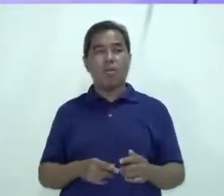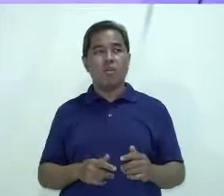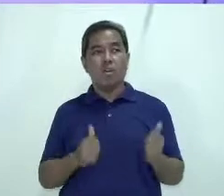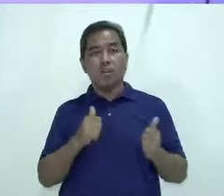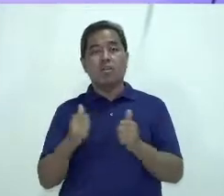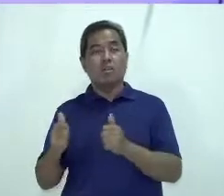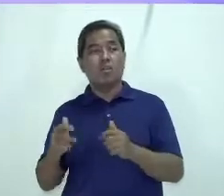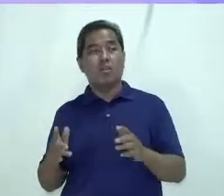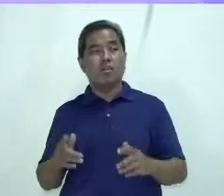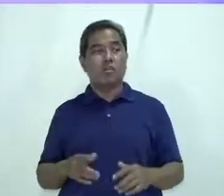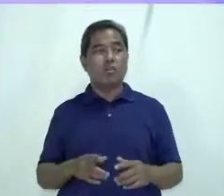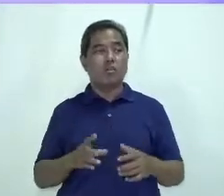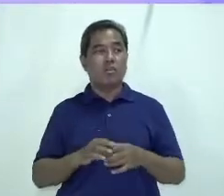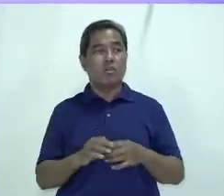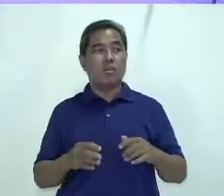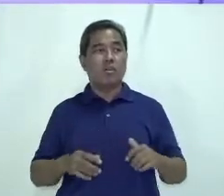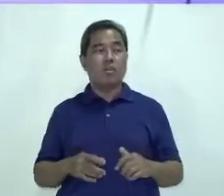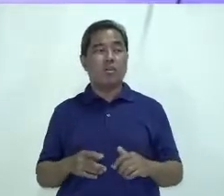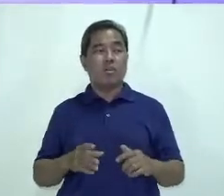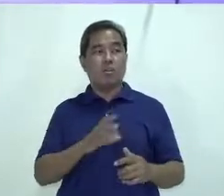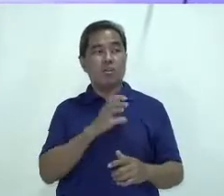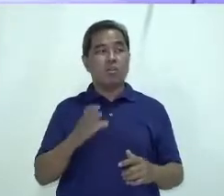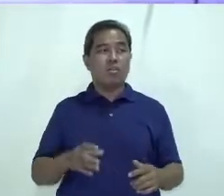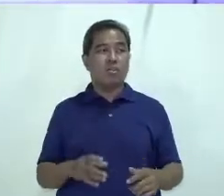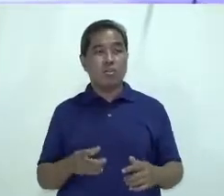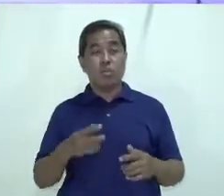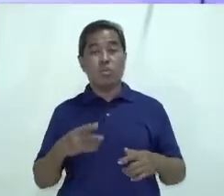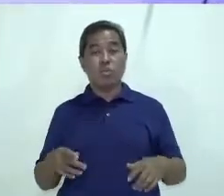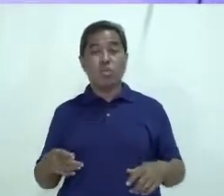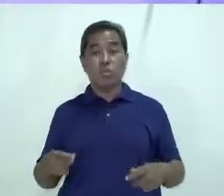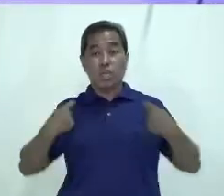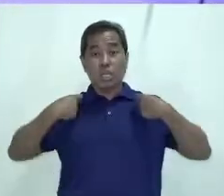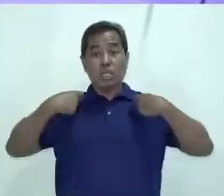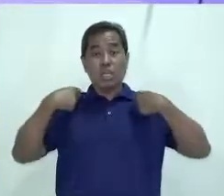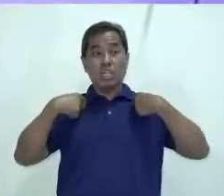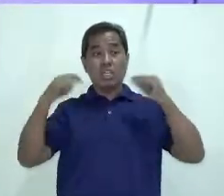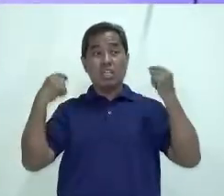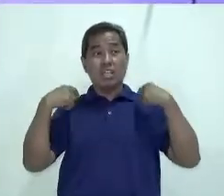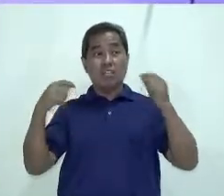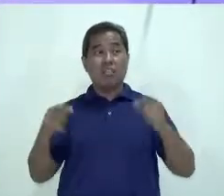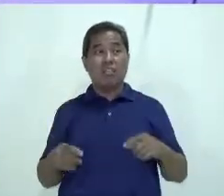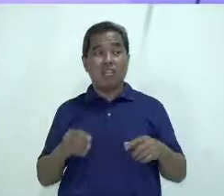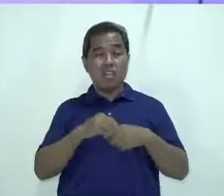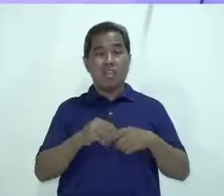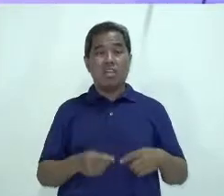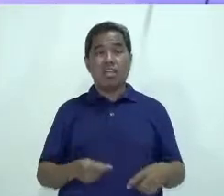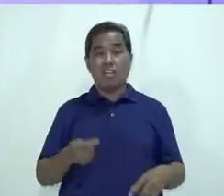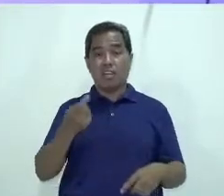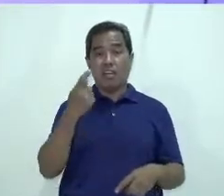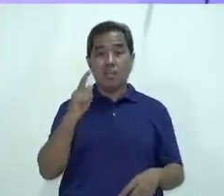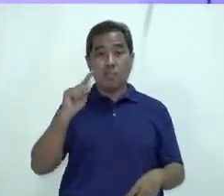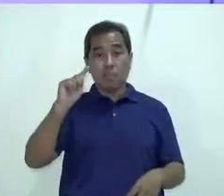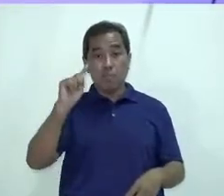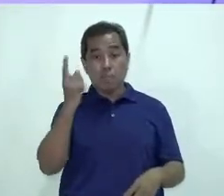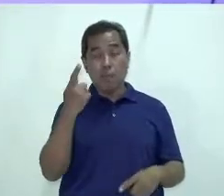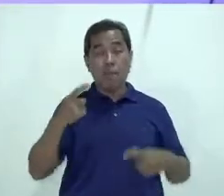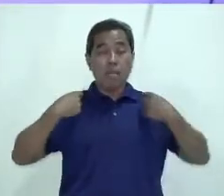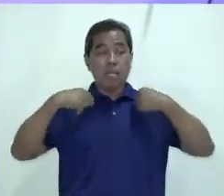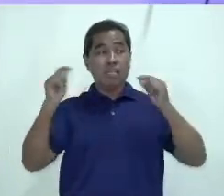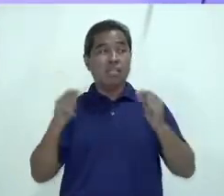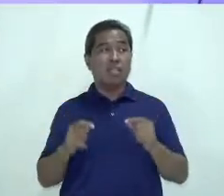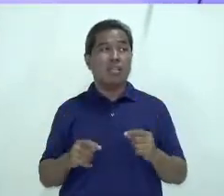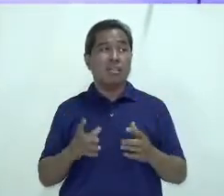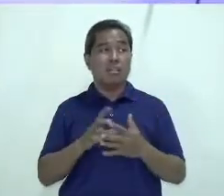teaching to those follower of Christ through Timothy, one of his disciples. It says in 1 Timothy chapter 6, verse 17 to